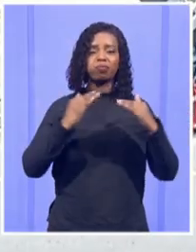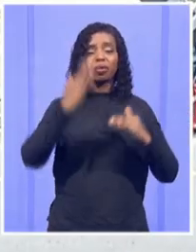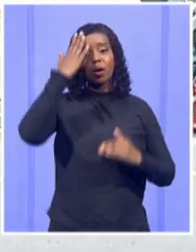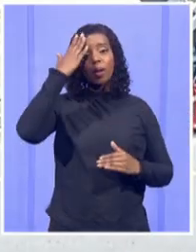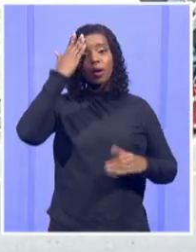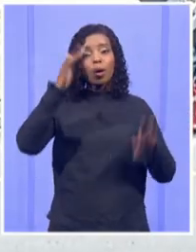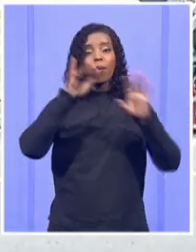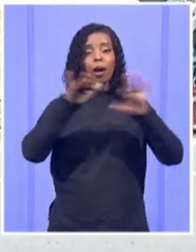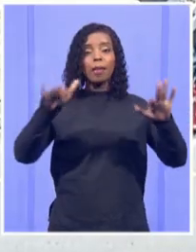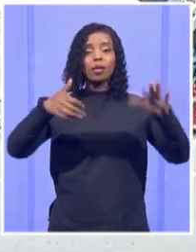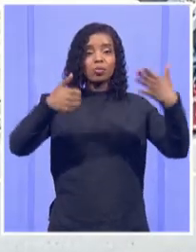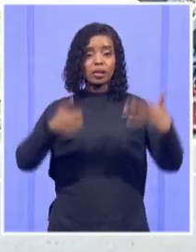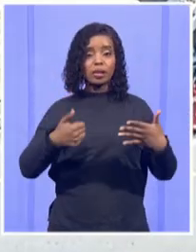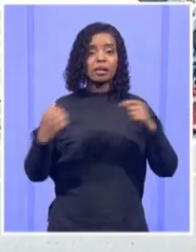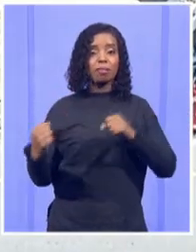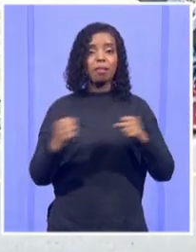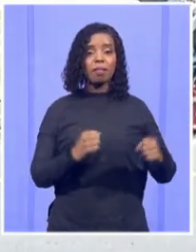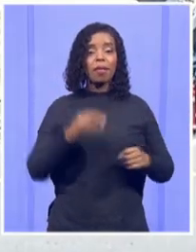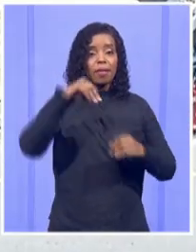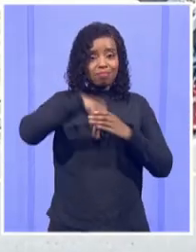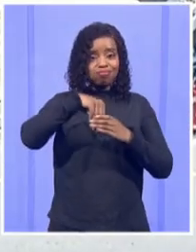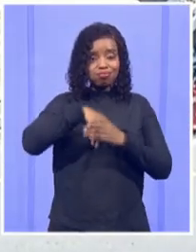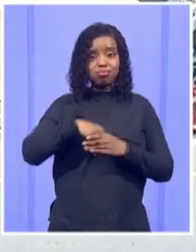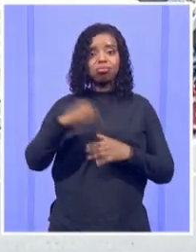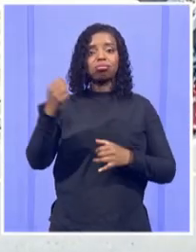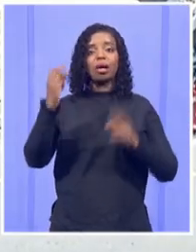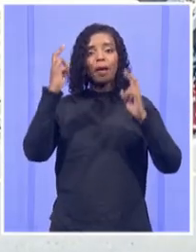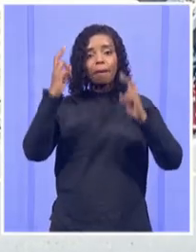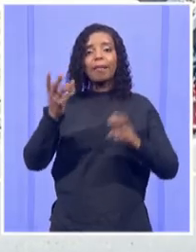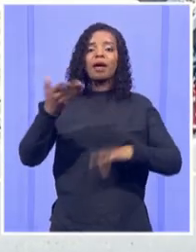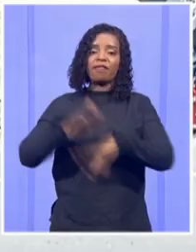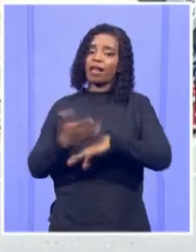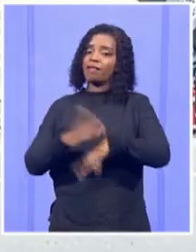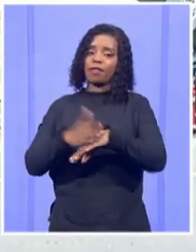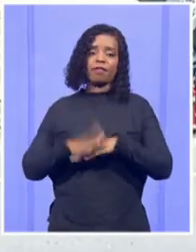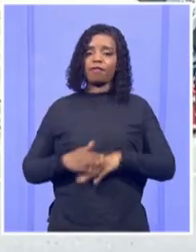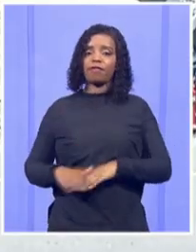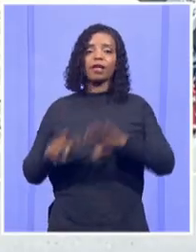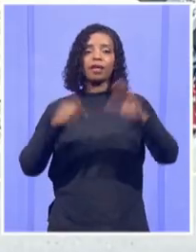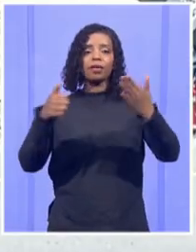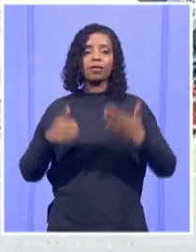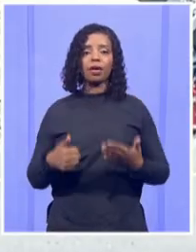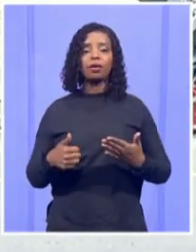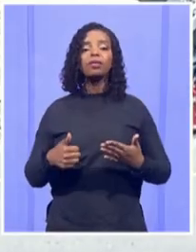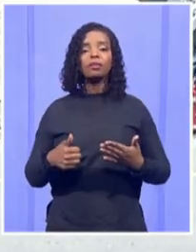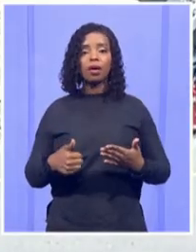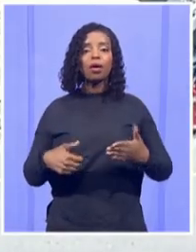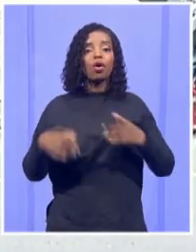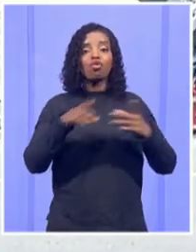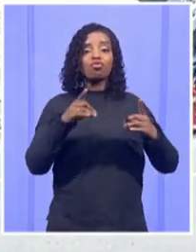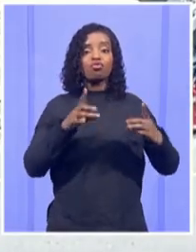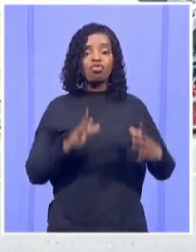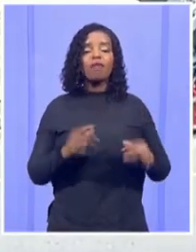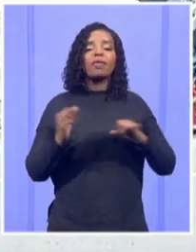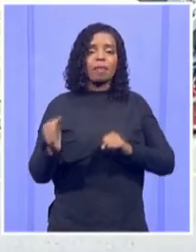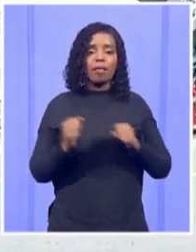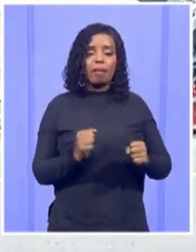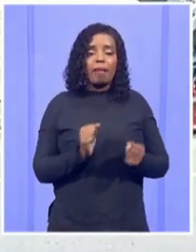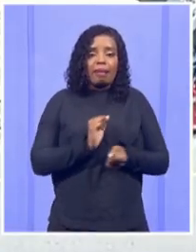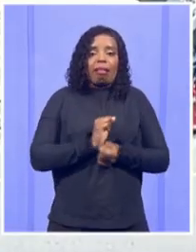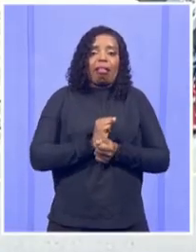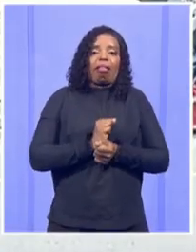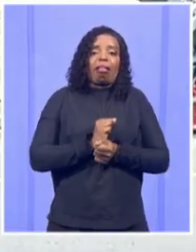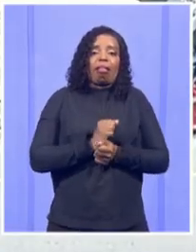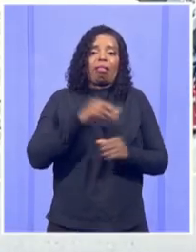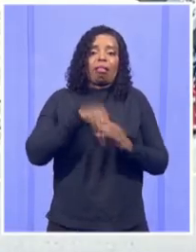still trapped in the bus. They are deceased already, and then the truck driver also is still trapped in the truck. We are